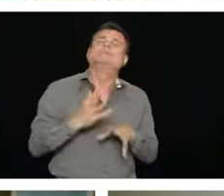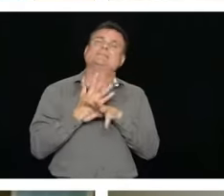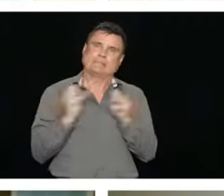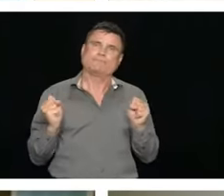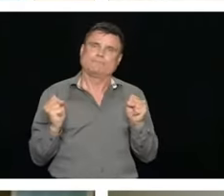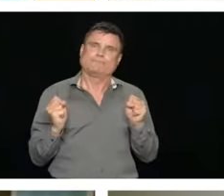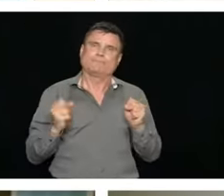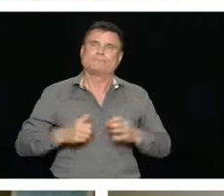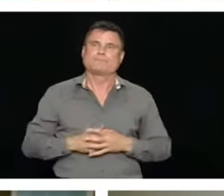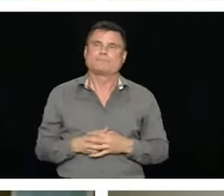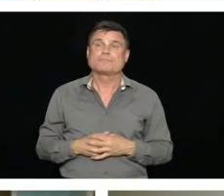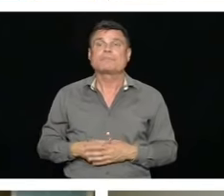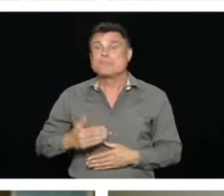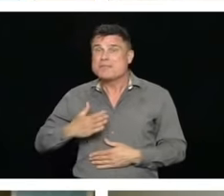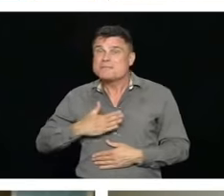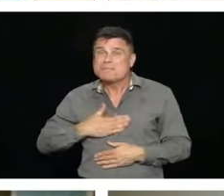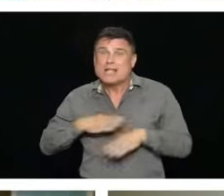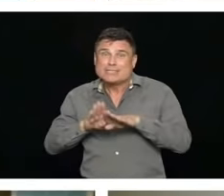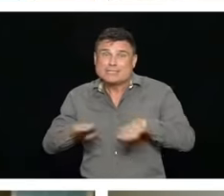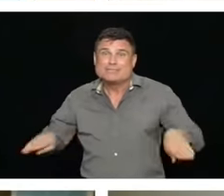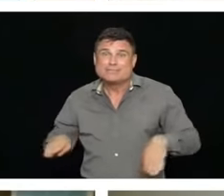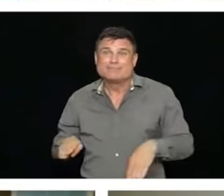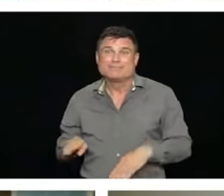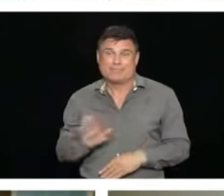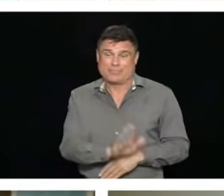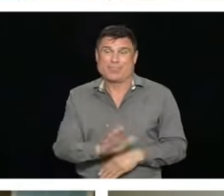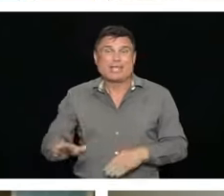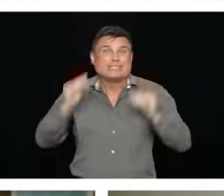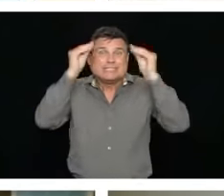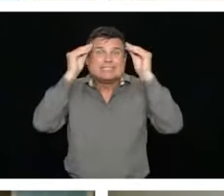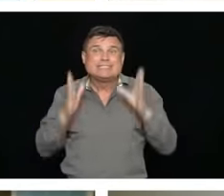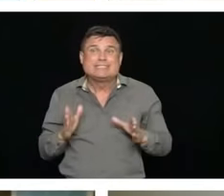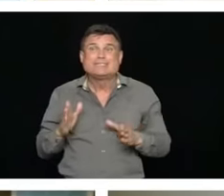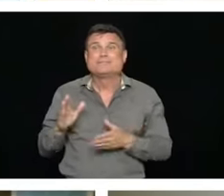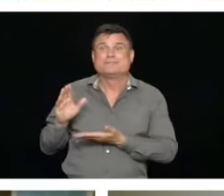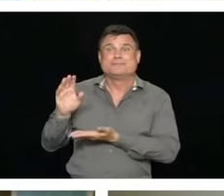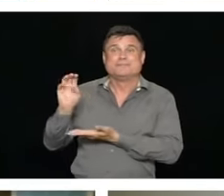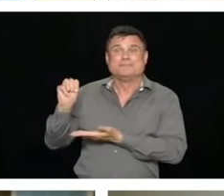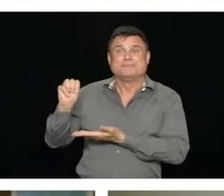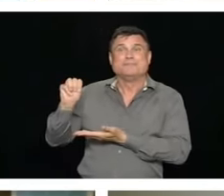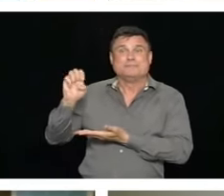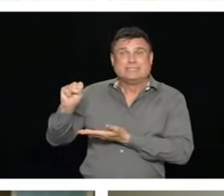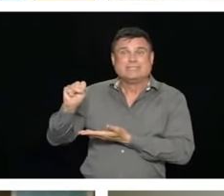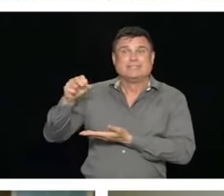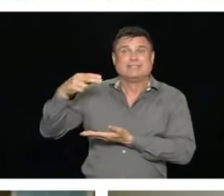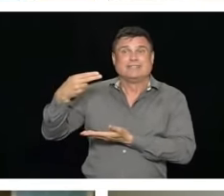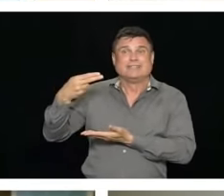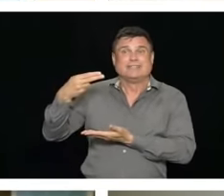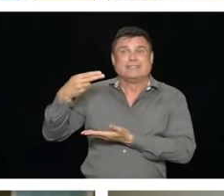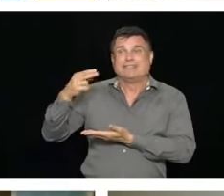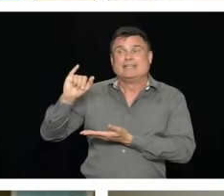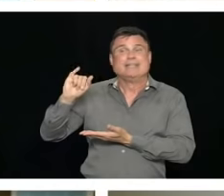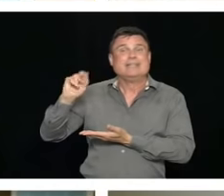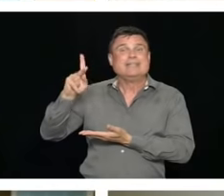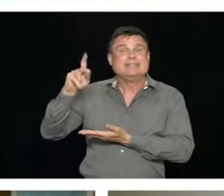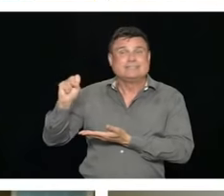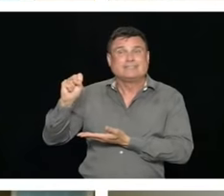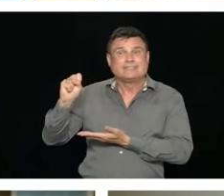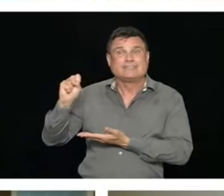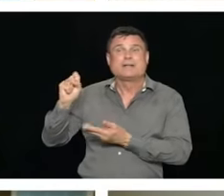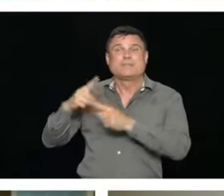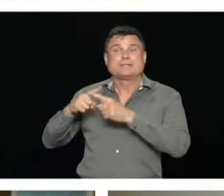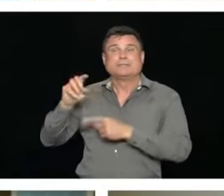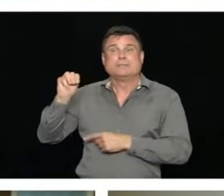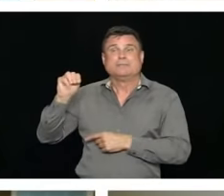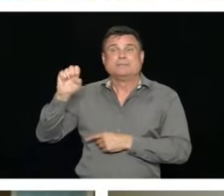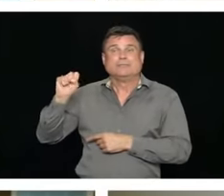Poulin, who have become almost like a part of our family. I'm a little emotional talking about them. It's really how much work they have done